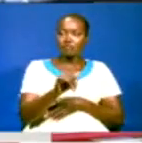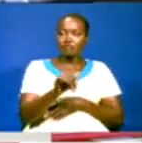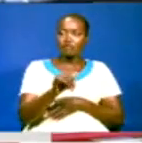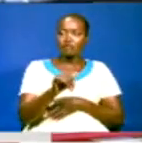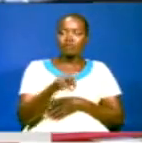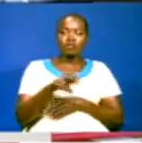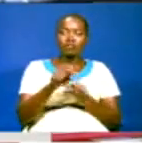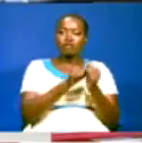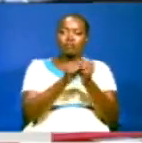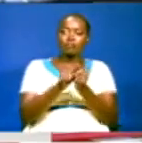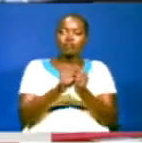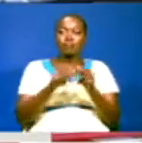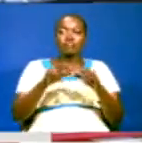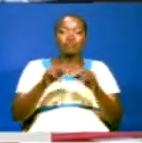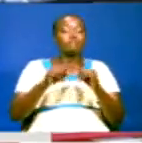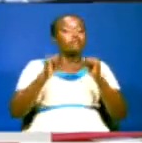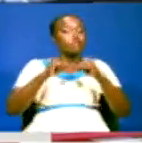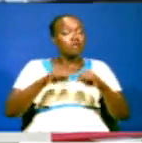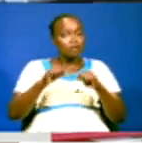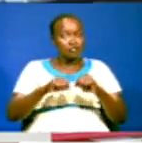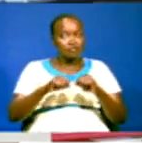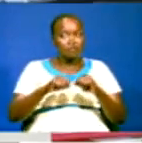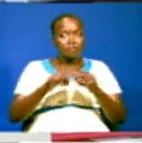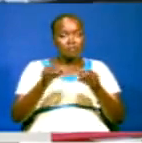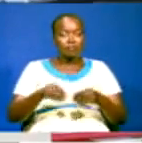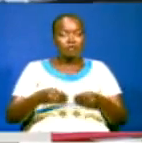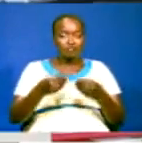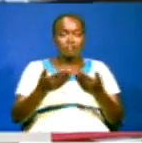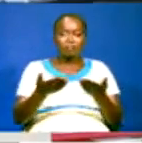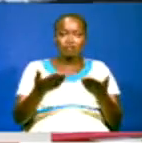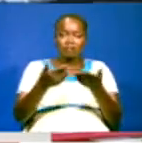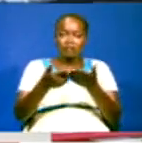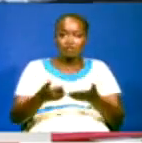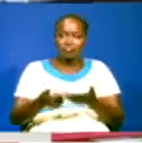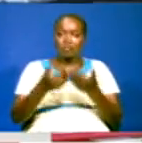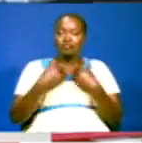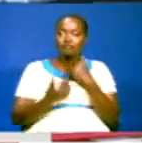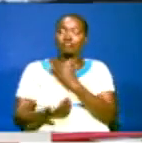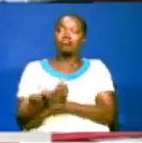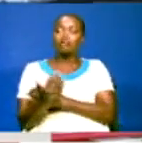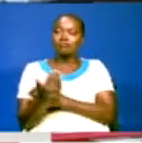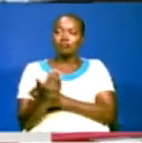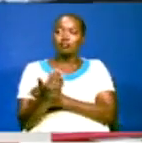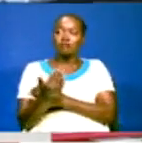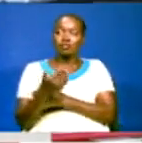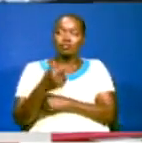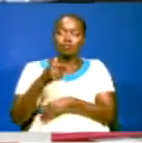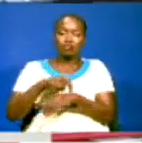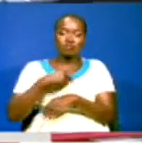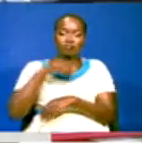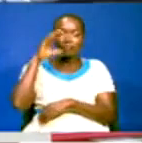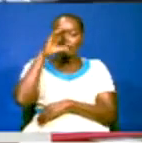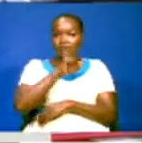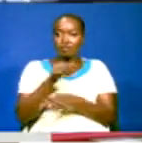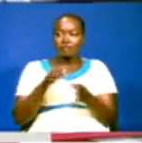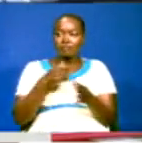together and we can seek concurrence on the deliberation that they have had this morning in my absentia. Allow me